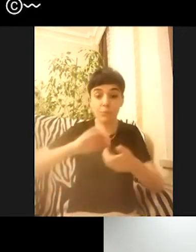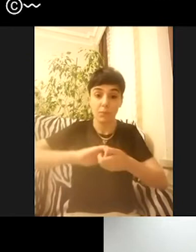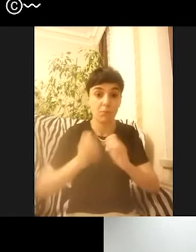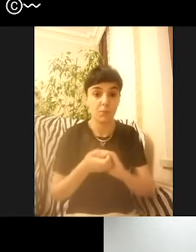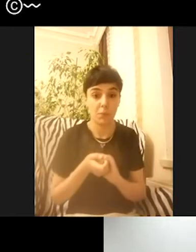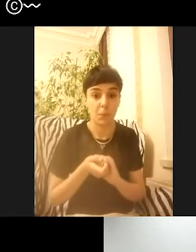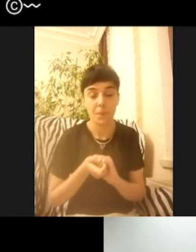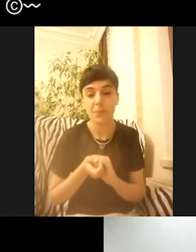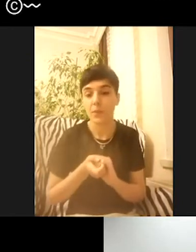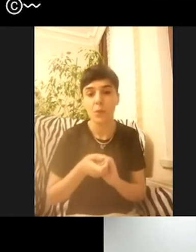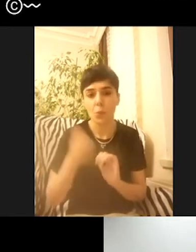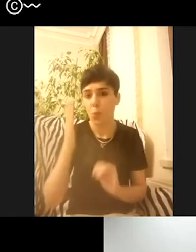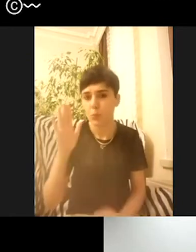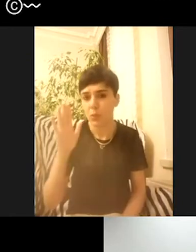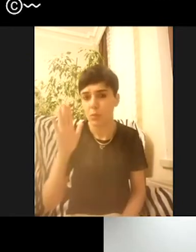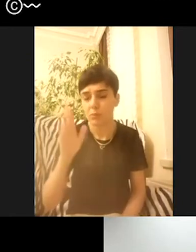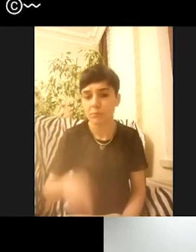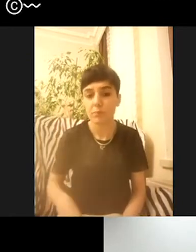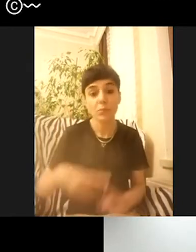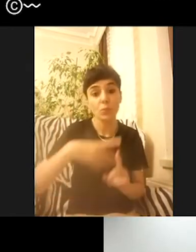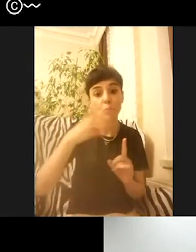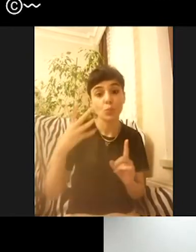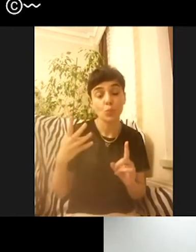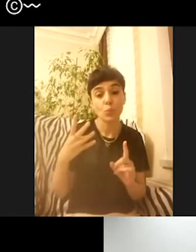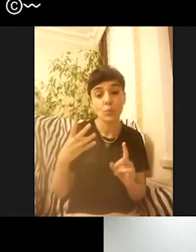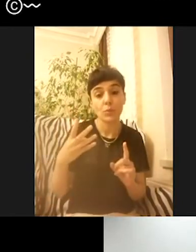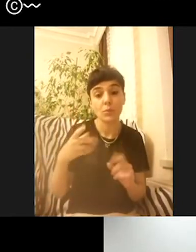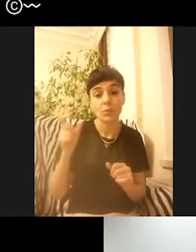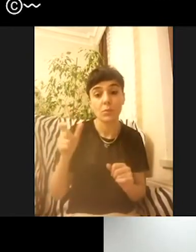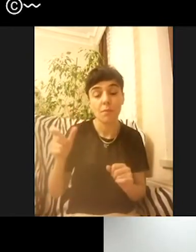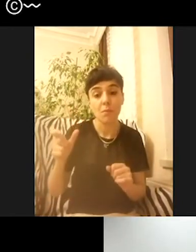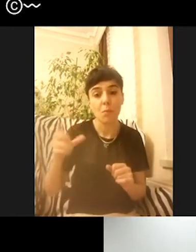administrationally, bureaucratically, or whatever, just to enter the European Union or Schengen